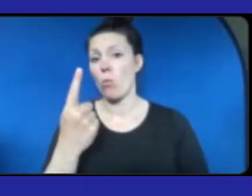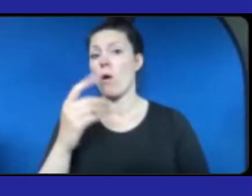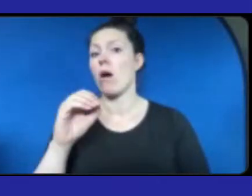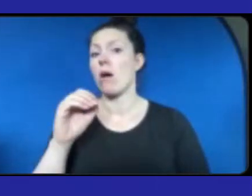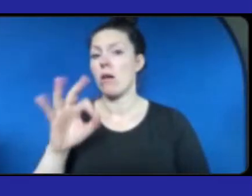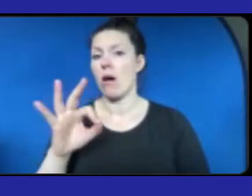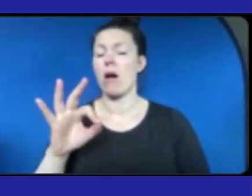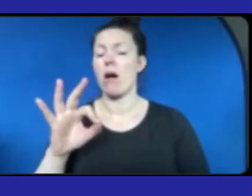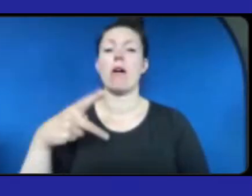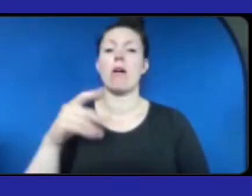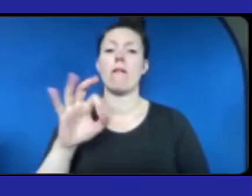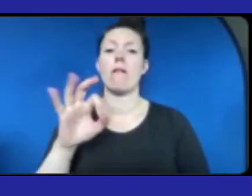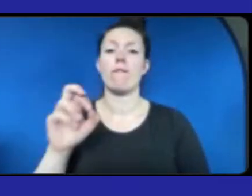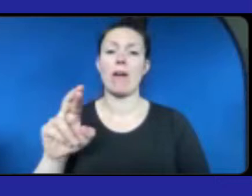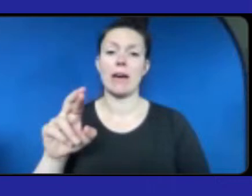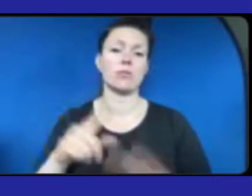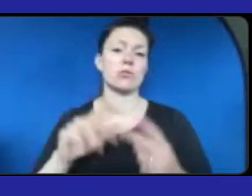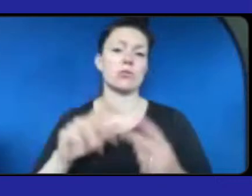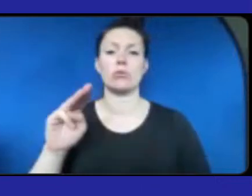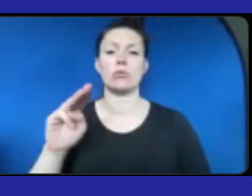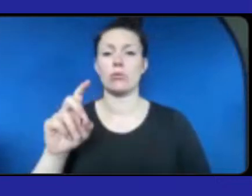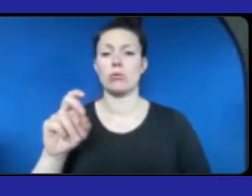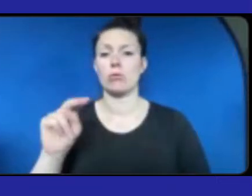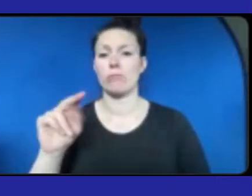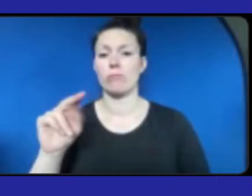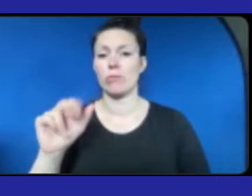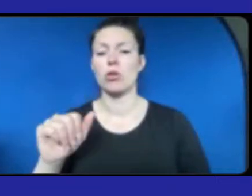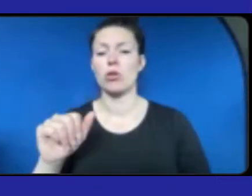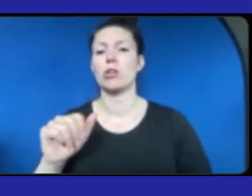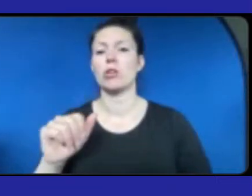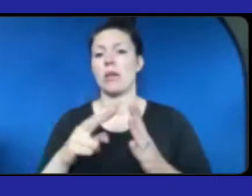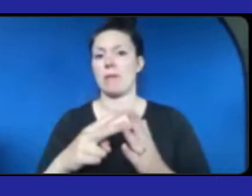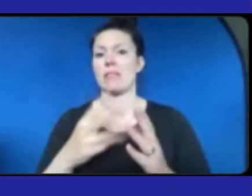So across the board, have received at least 1 dose.